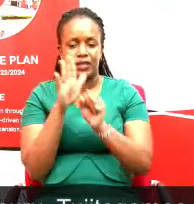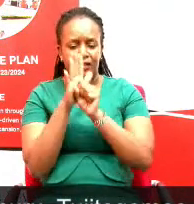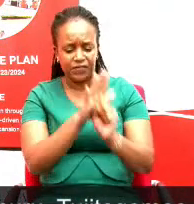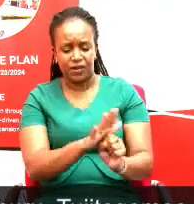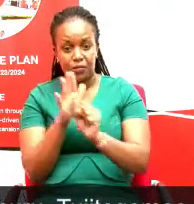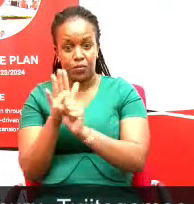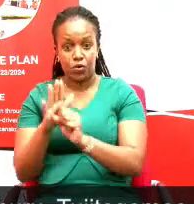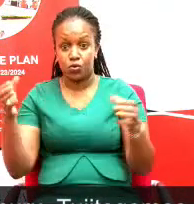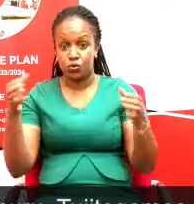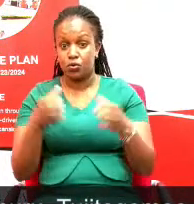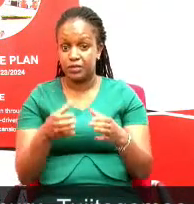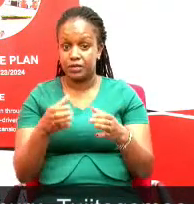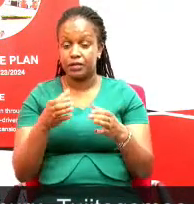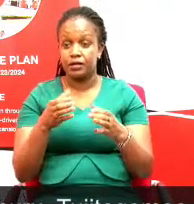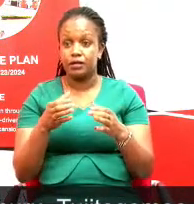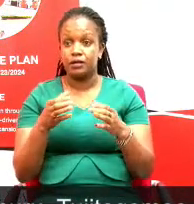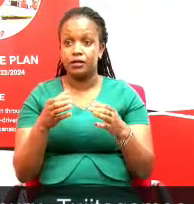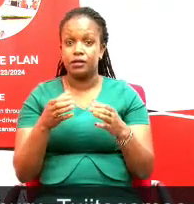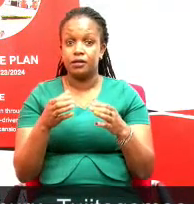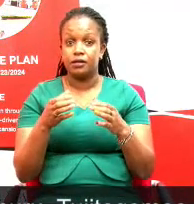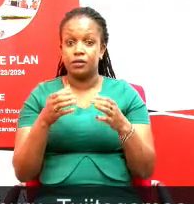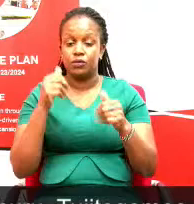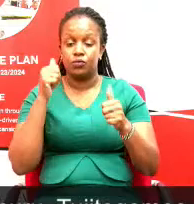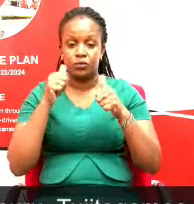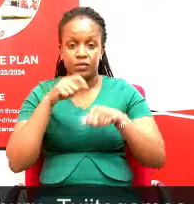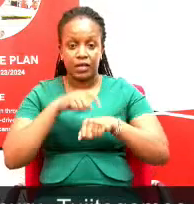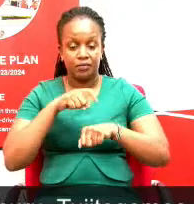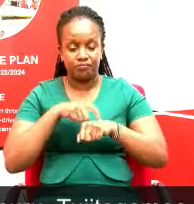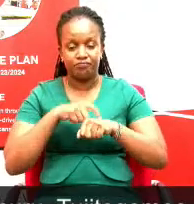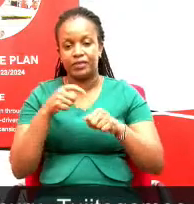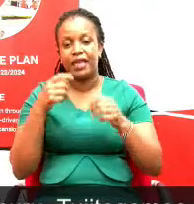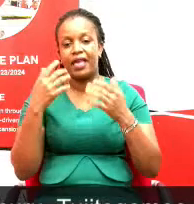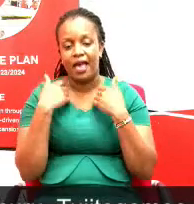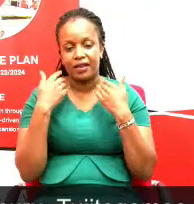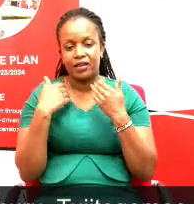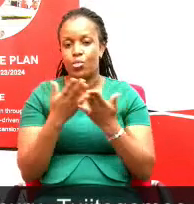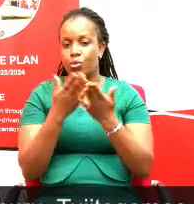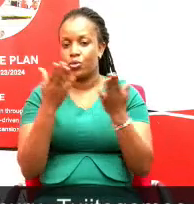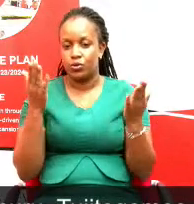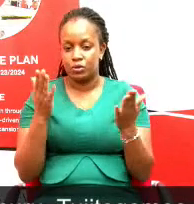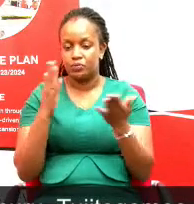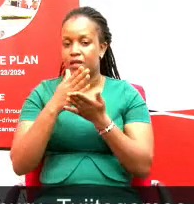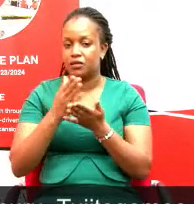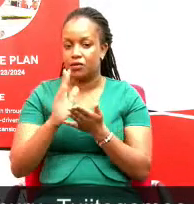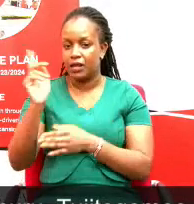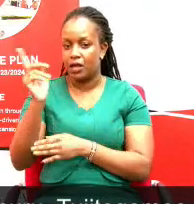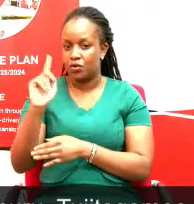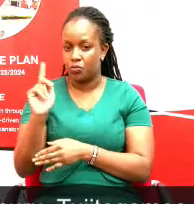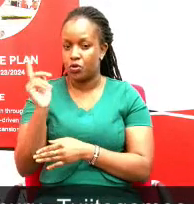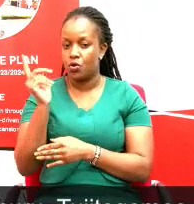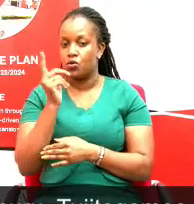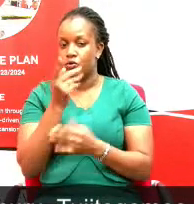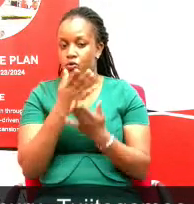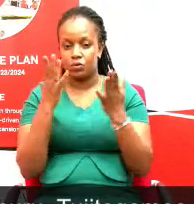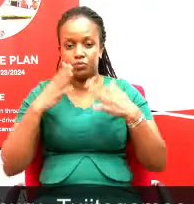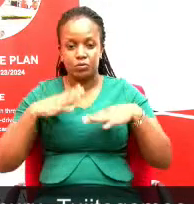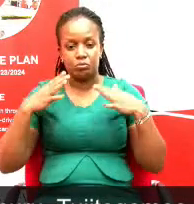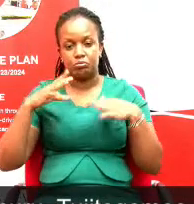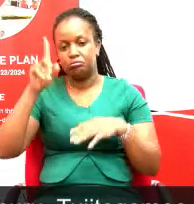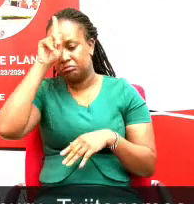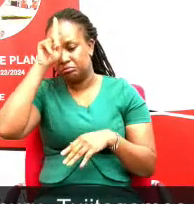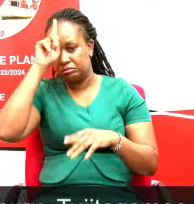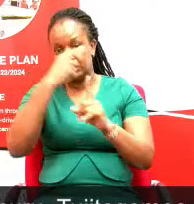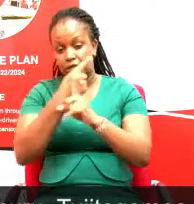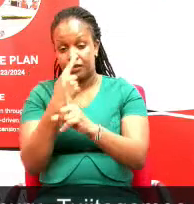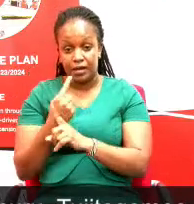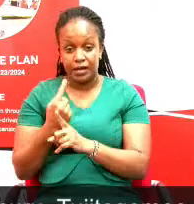segment of our population, mainly within the informal settlements, like in parts of Nairobi and other urban centers. The